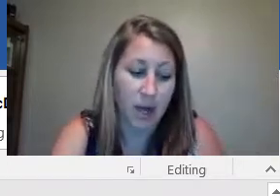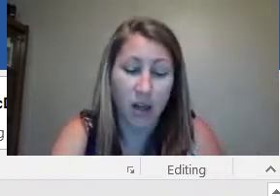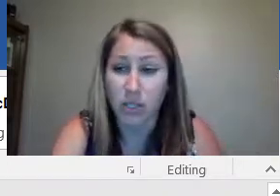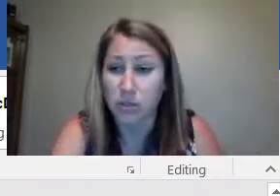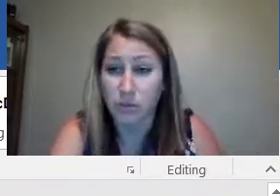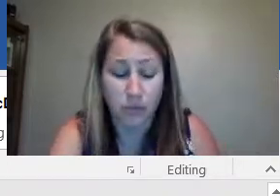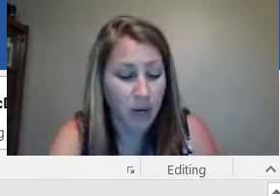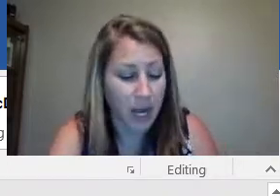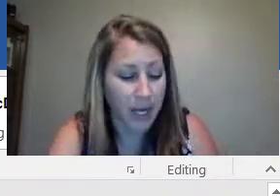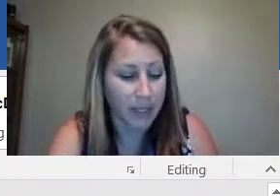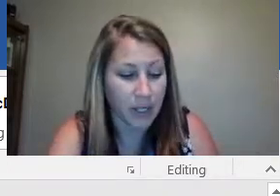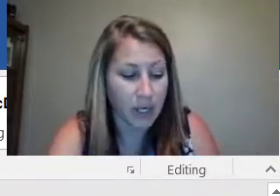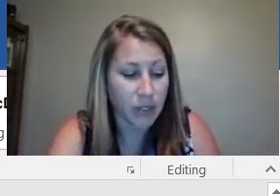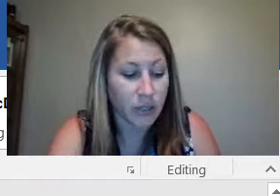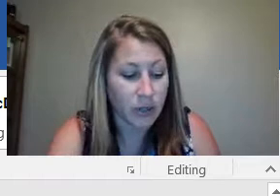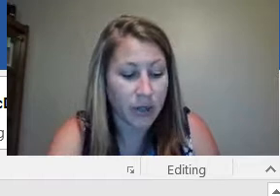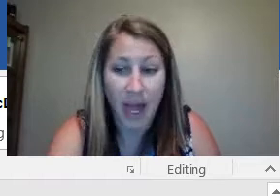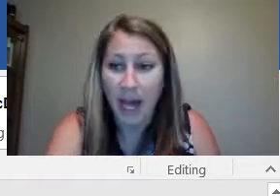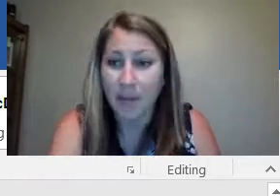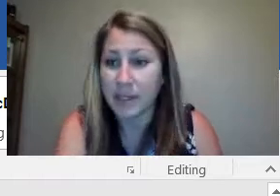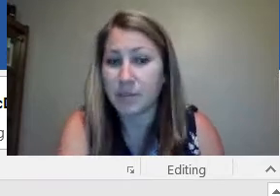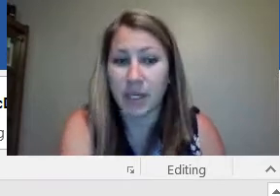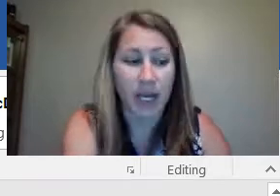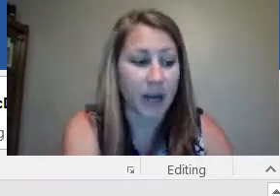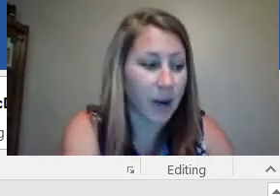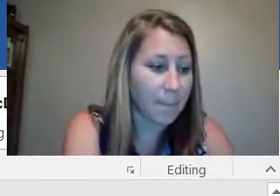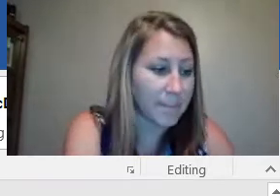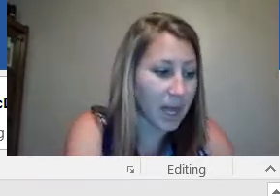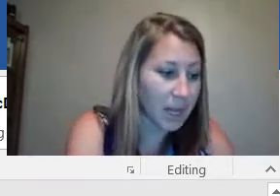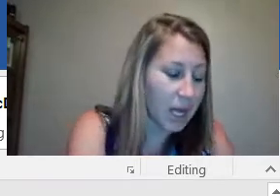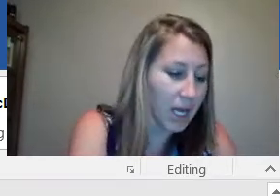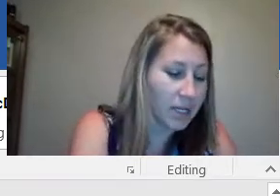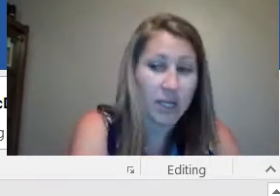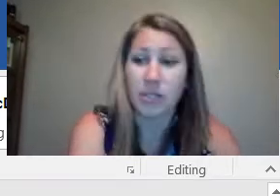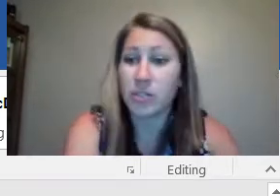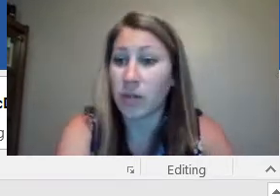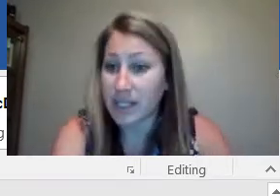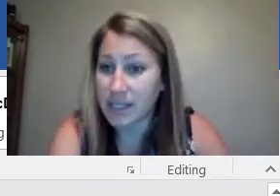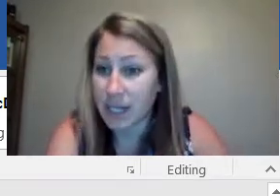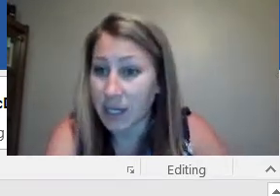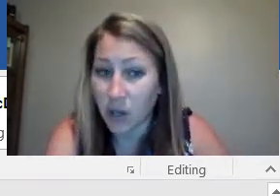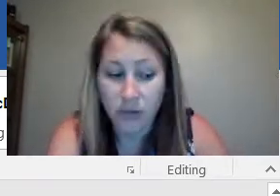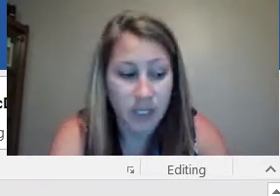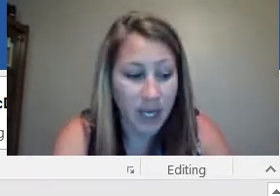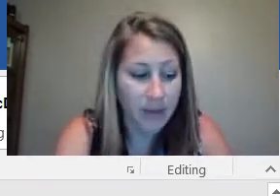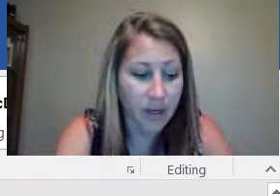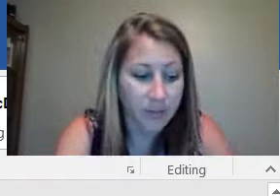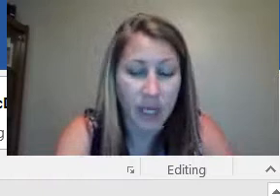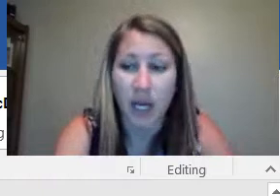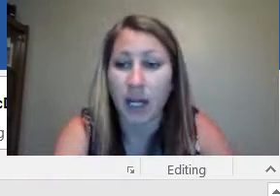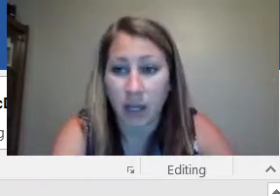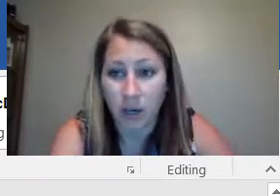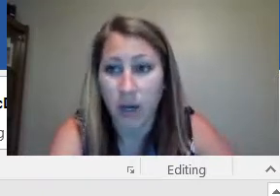and their color's red. So that must be Arabella. So let's sing along